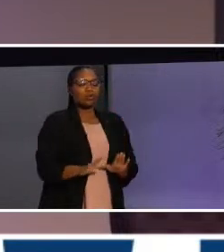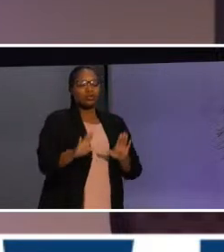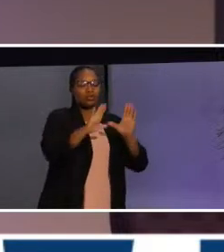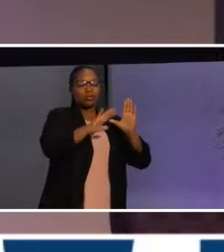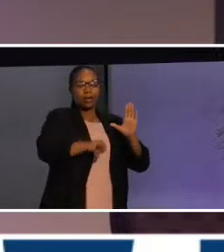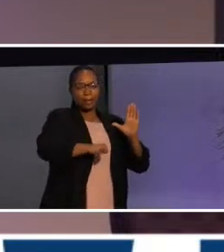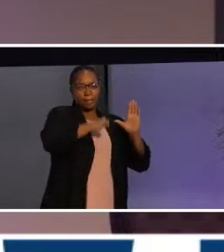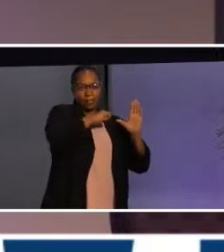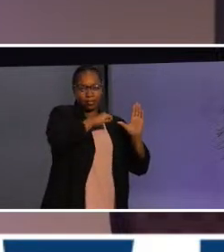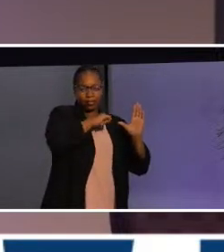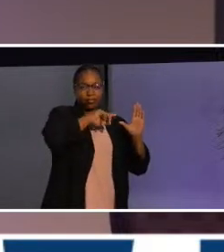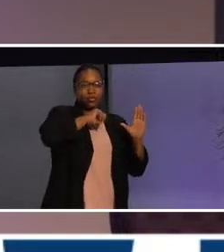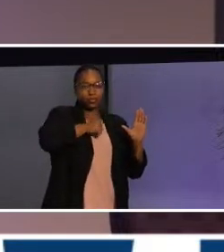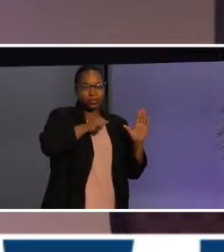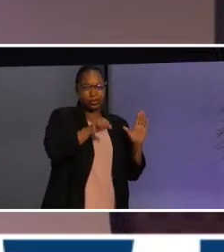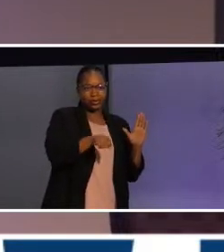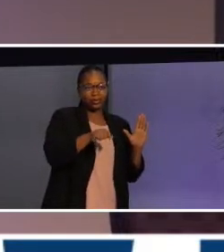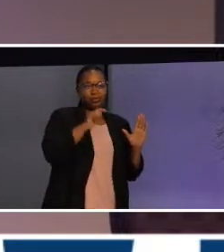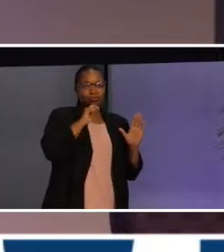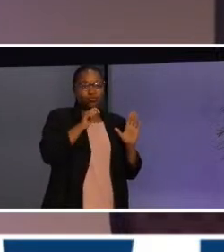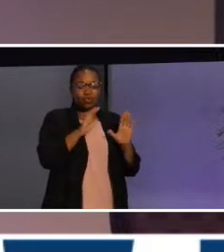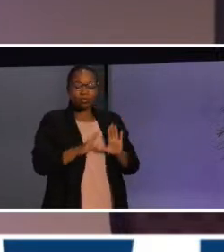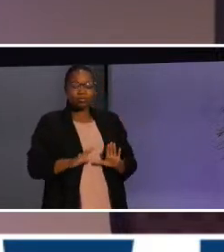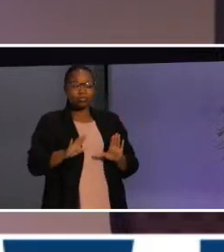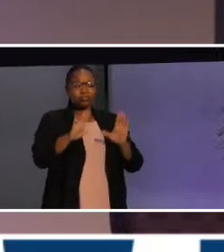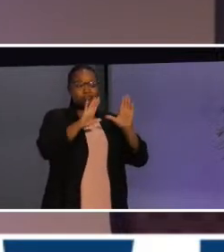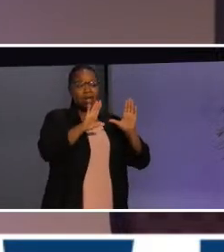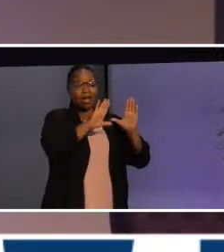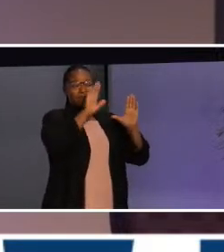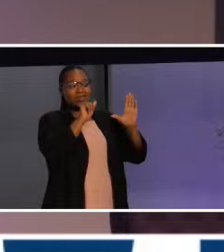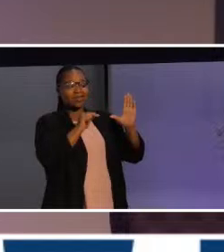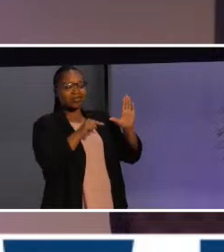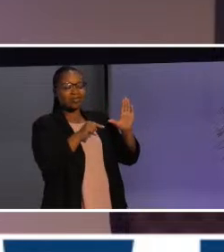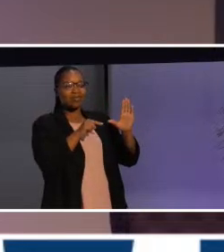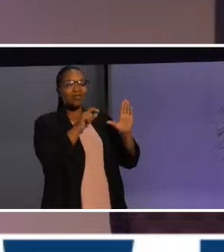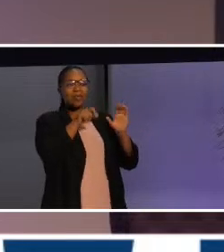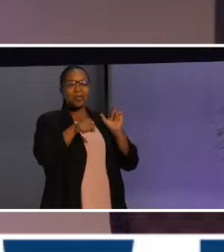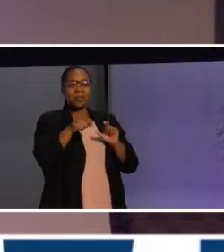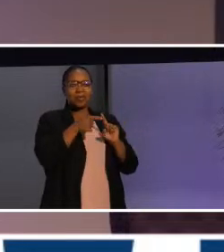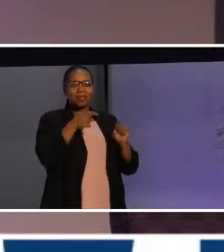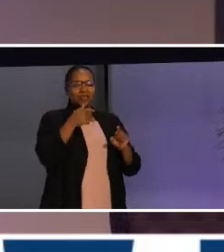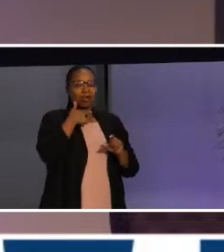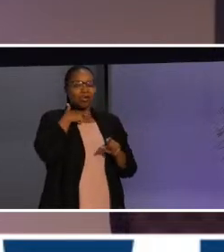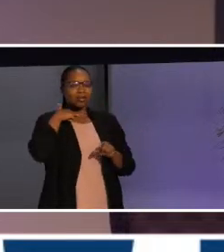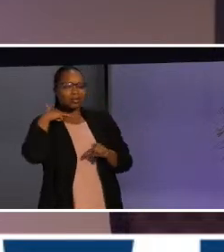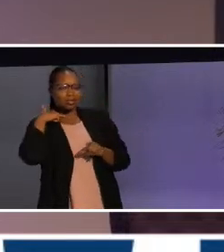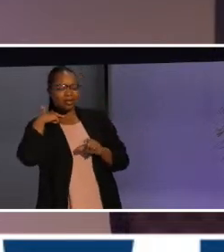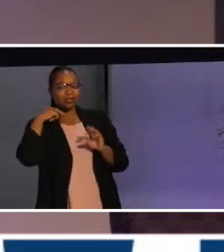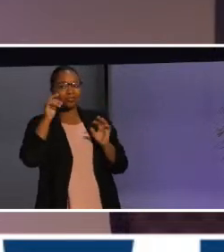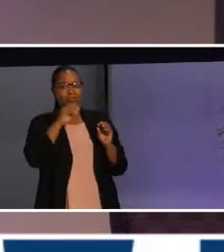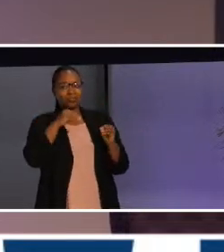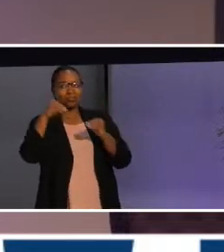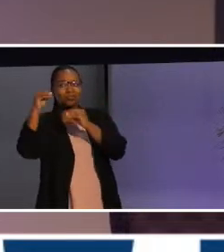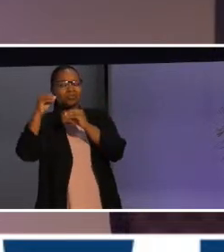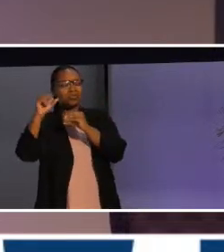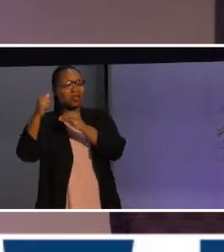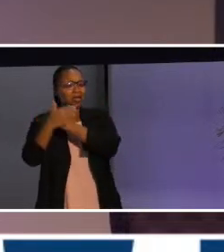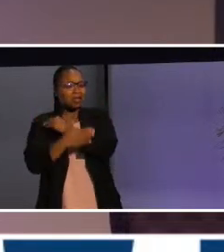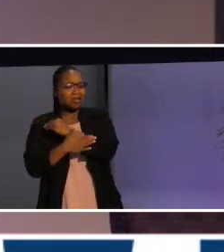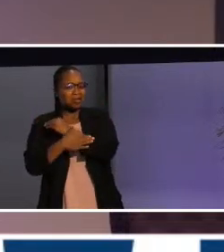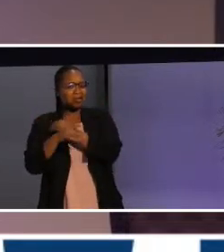is a continent where the descendants of former slaves, like Liberia's Edward